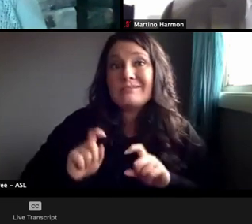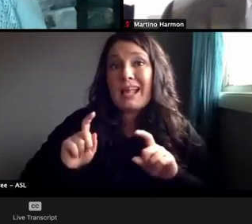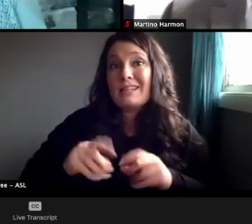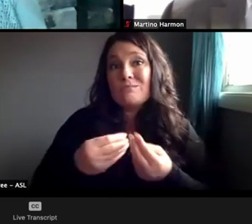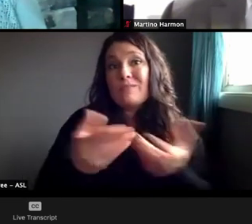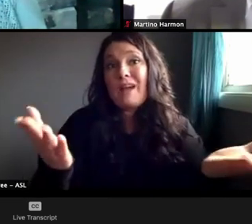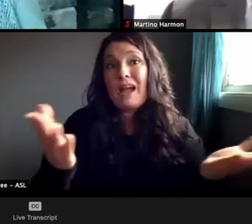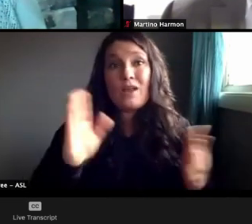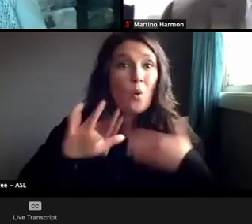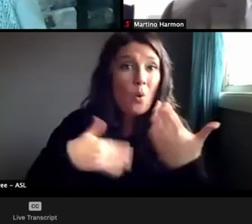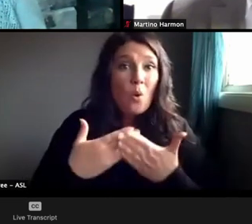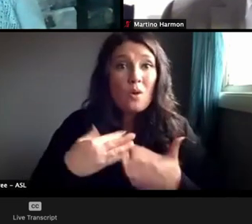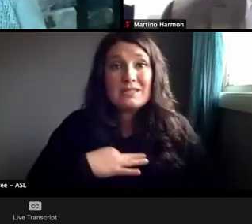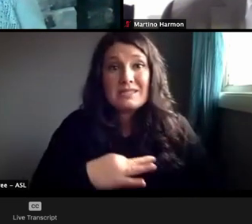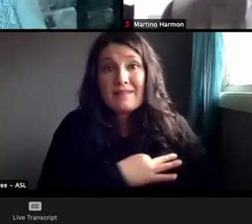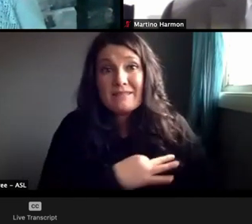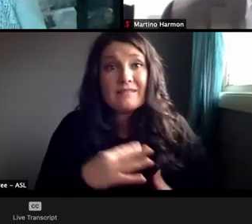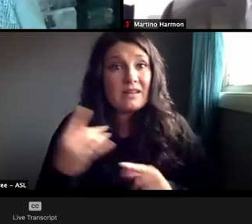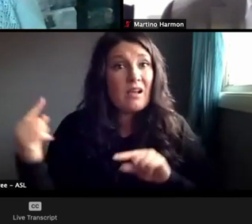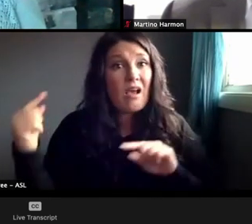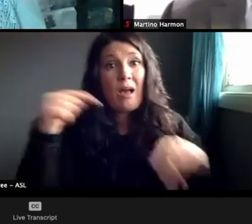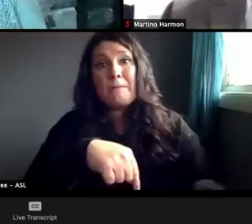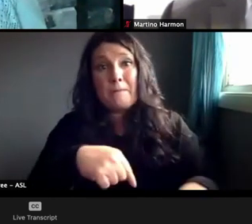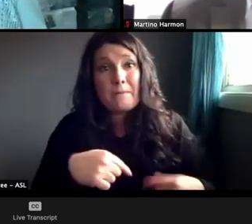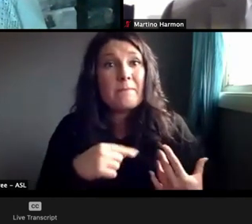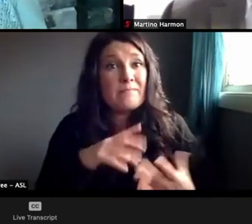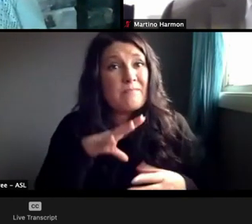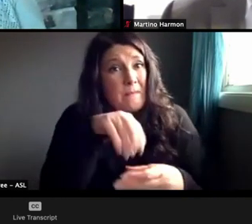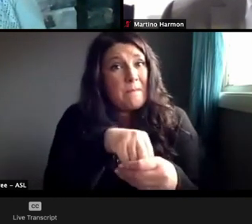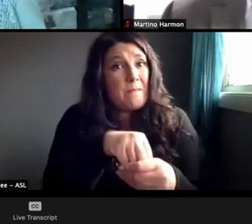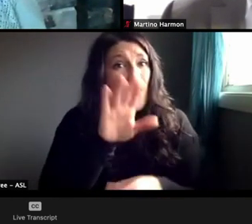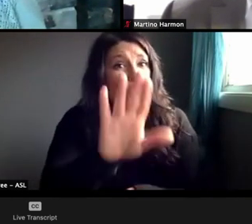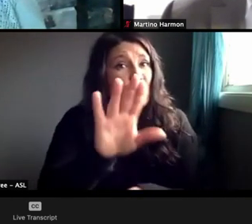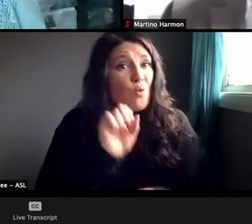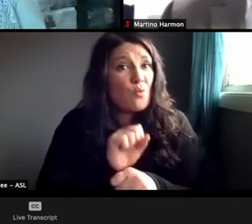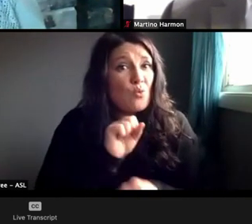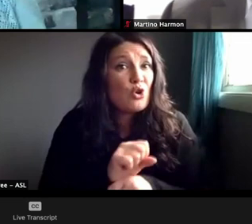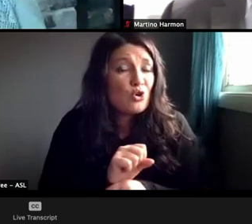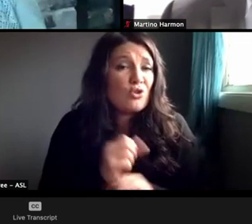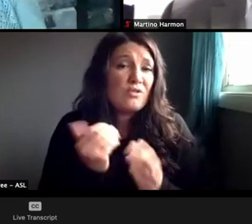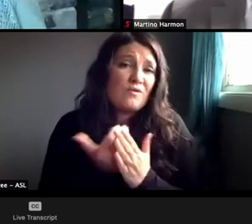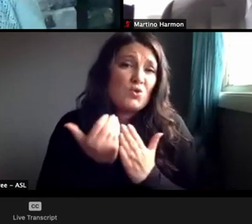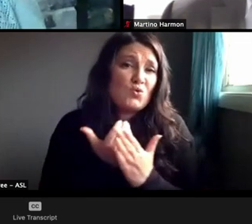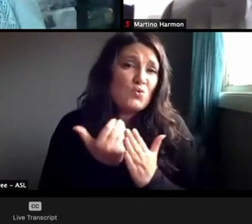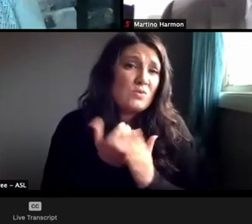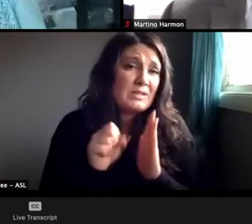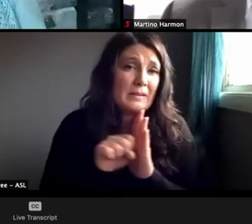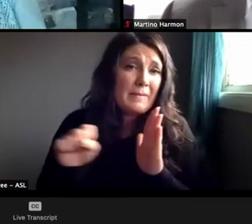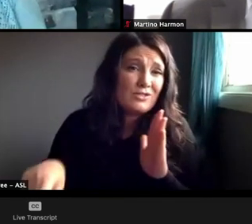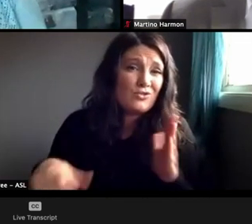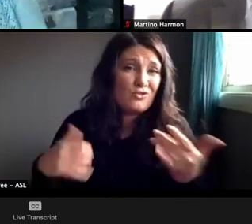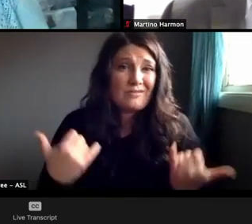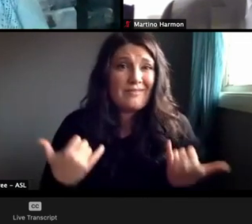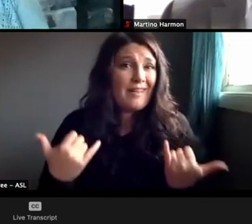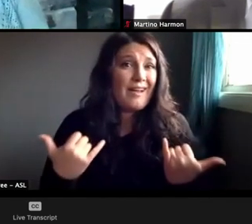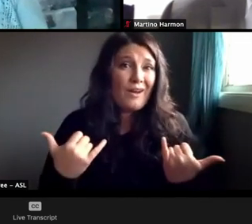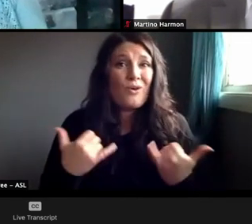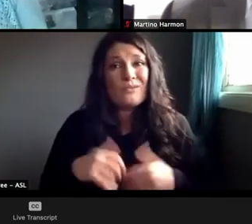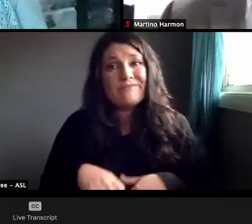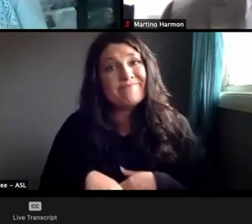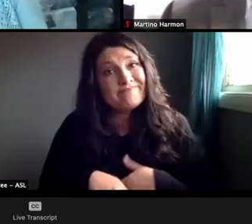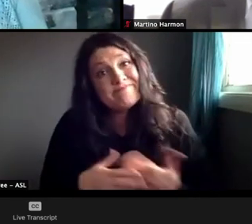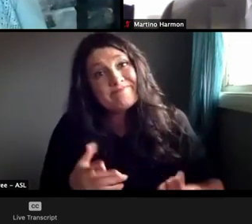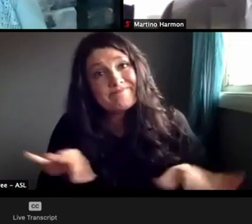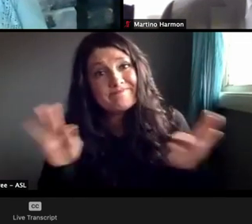and staff that come to campus as part of their work in the new semester as we ramp up our capacity.